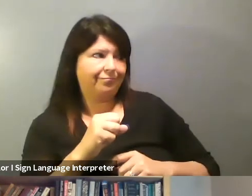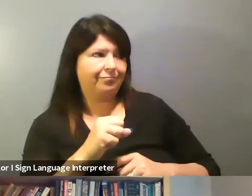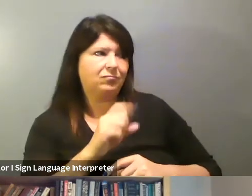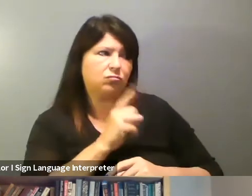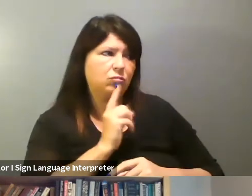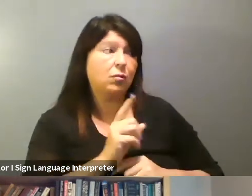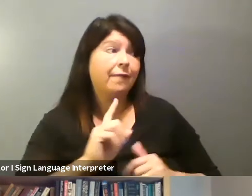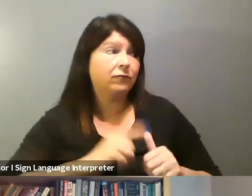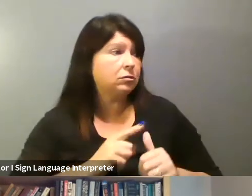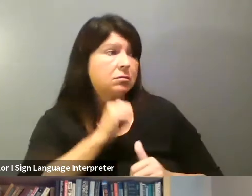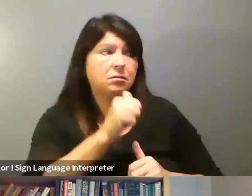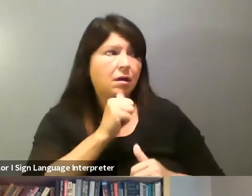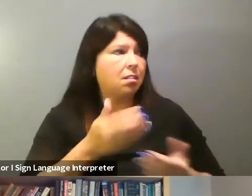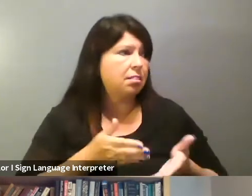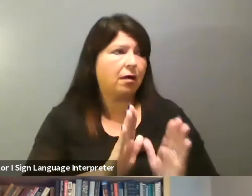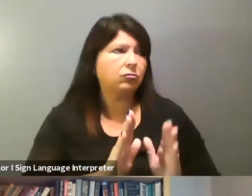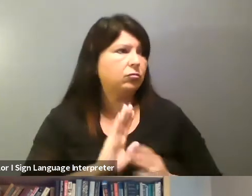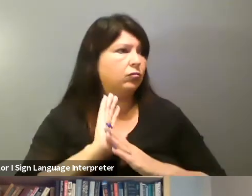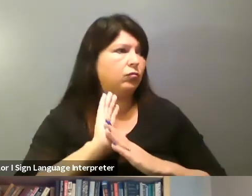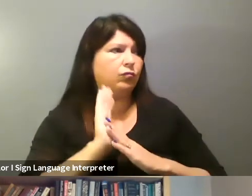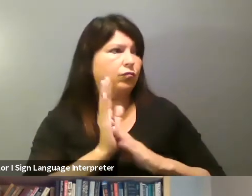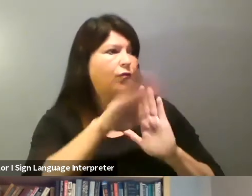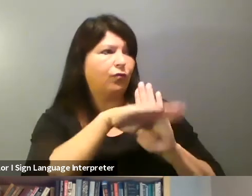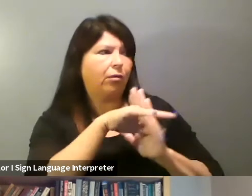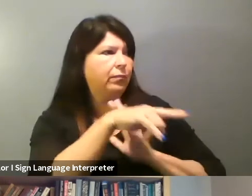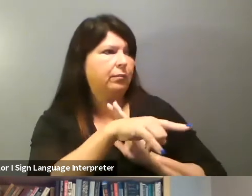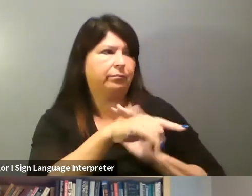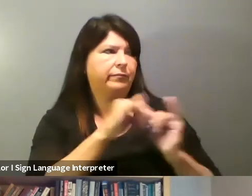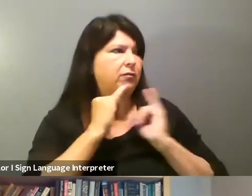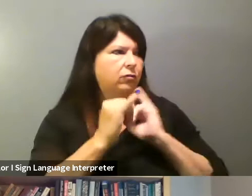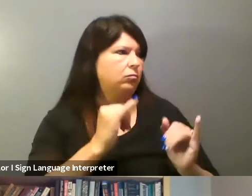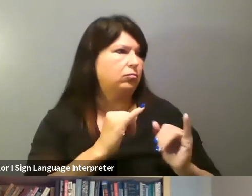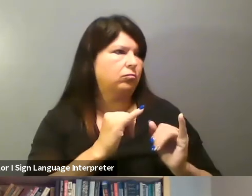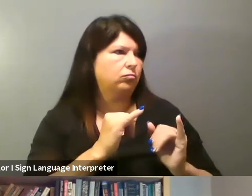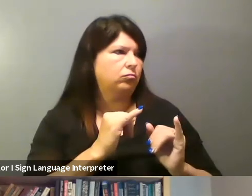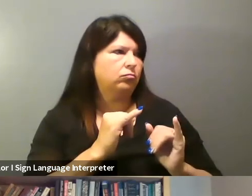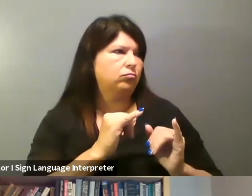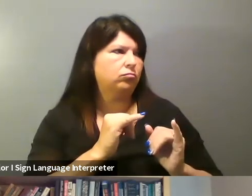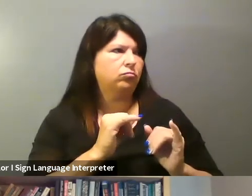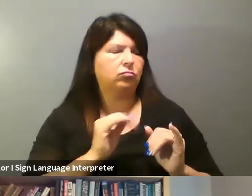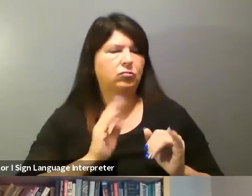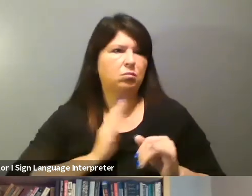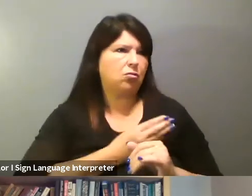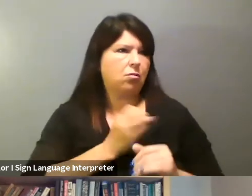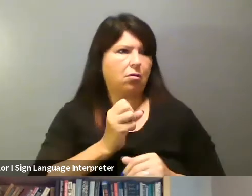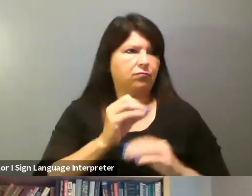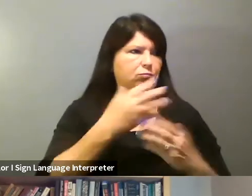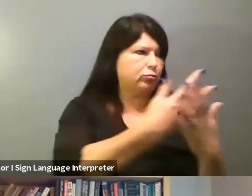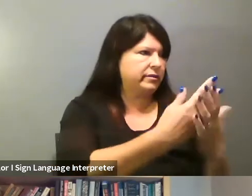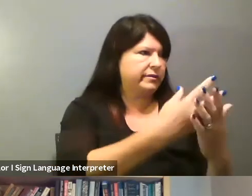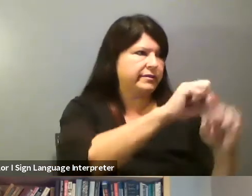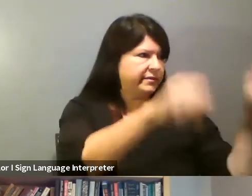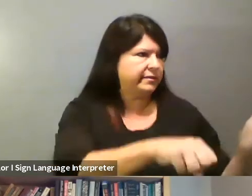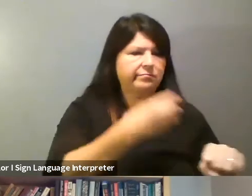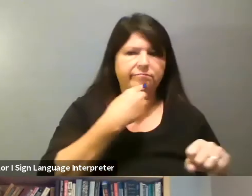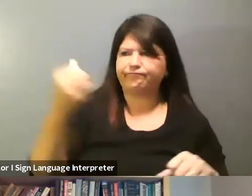him. All our requests were denied by the Bureau of Prison. And as far as I know, he hasn't